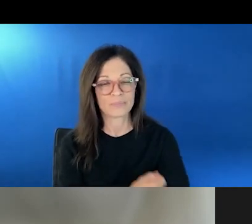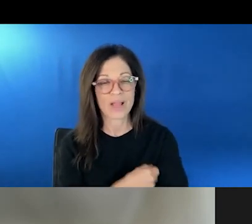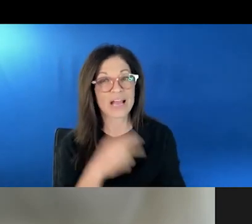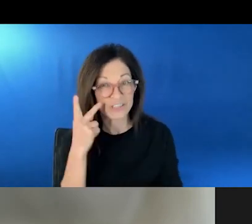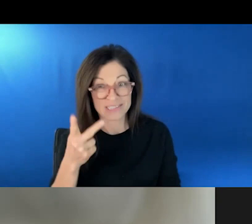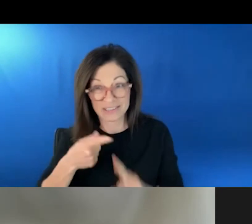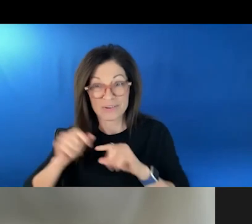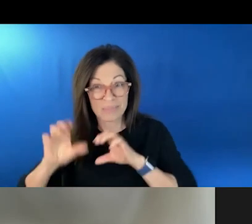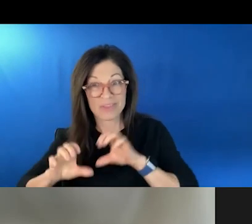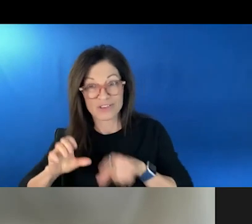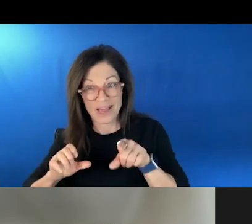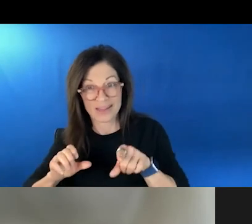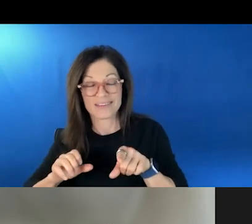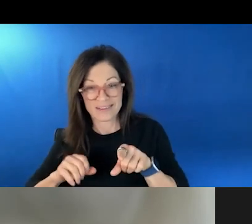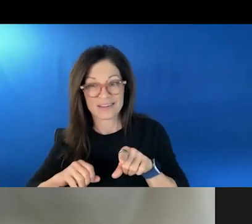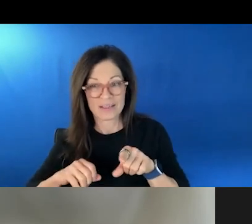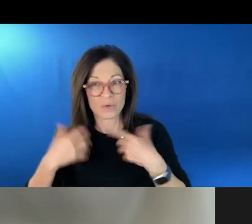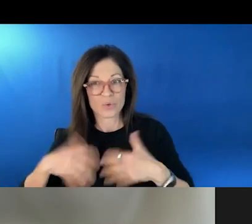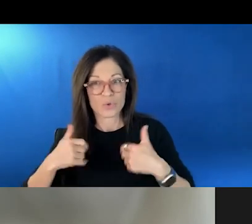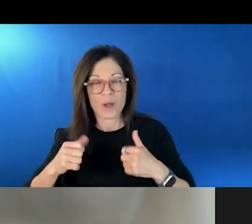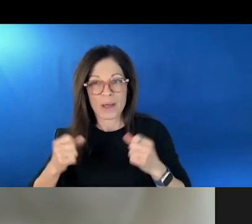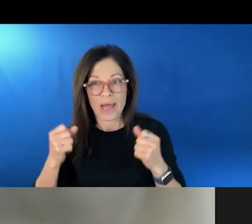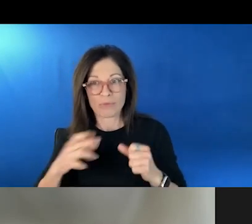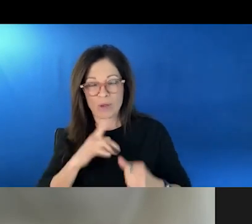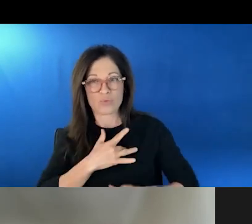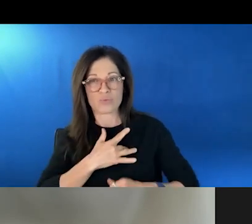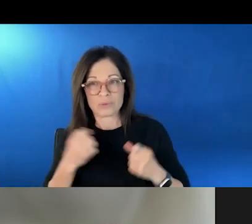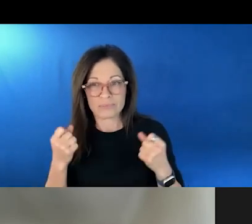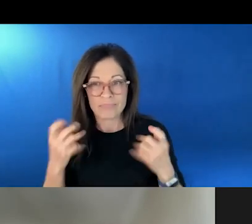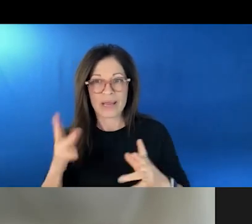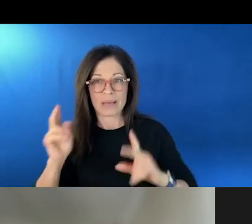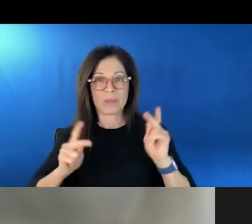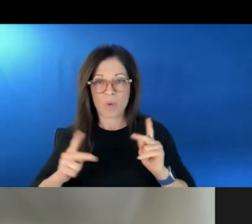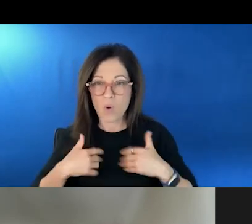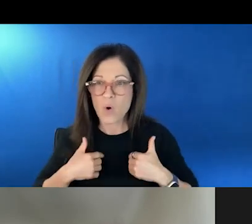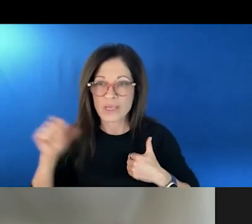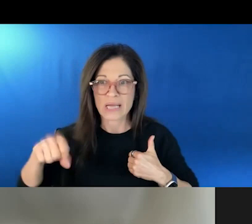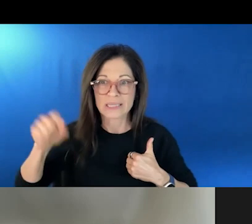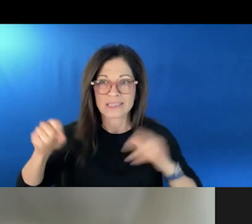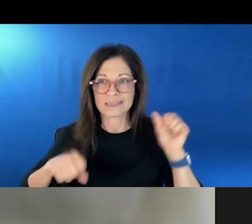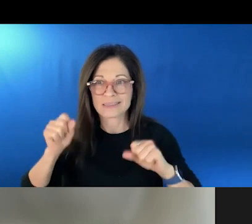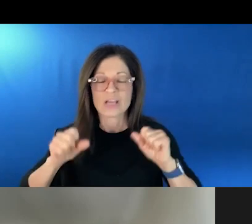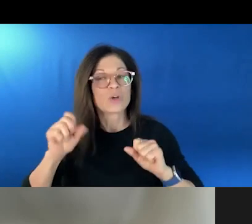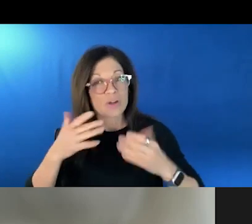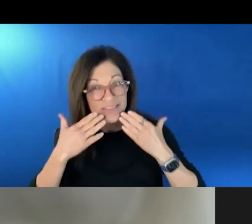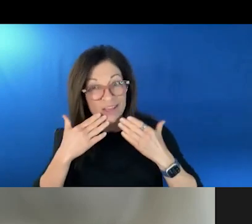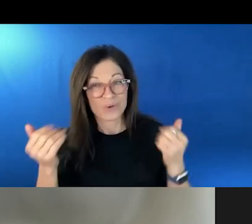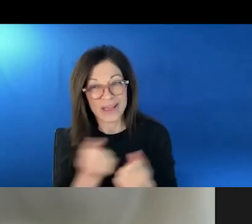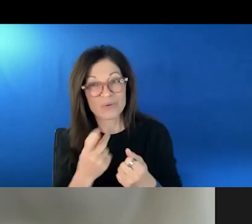chat, really touched a nerve with, in a good way, with a lot of people in this room. So thank you so much, everyone.